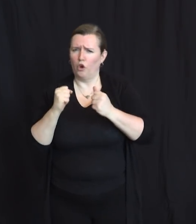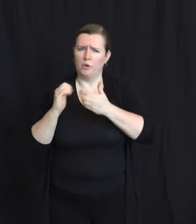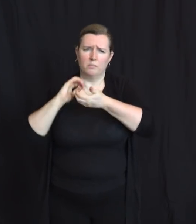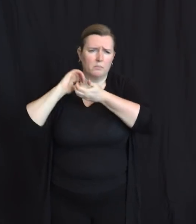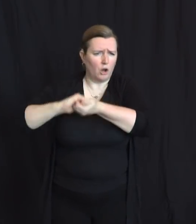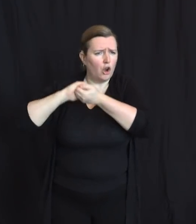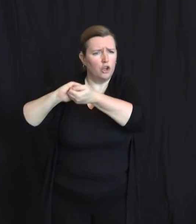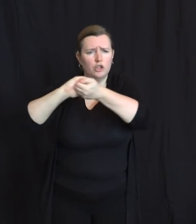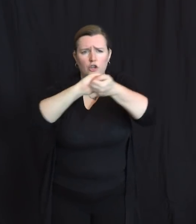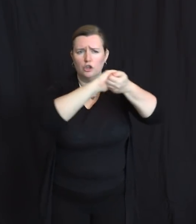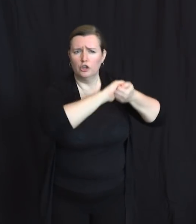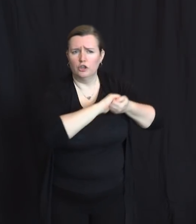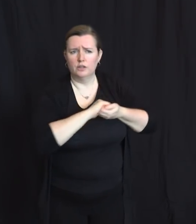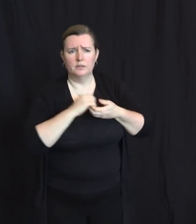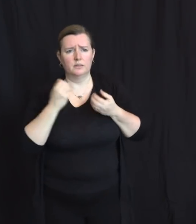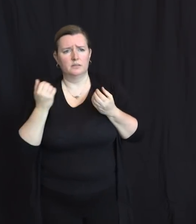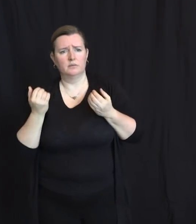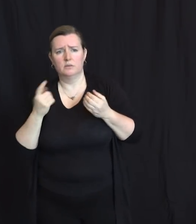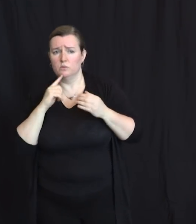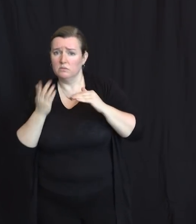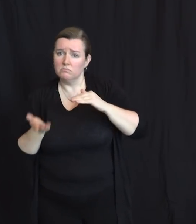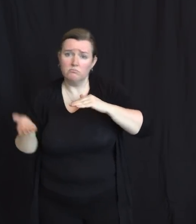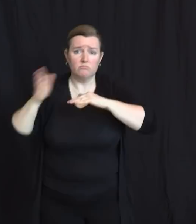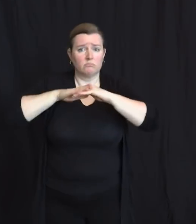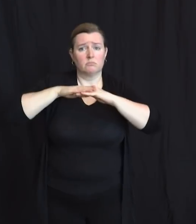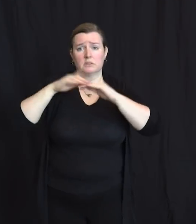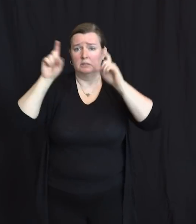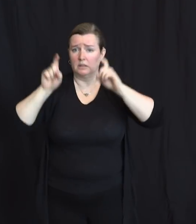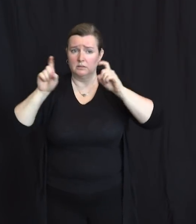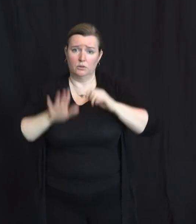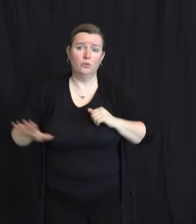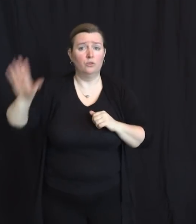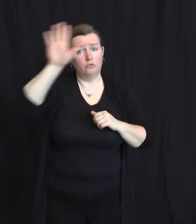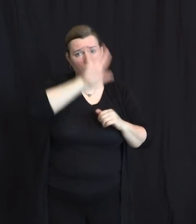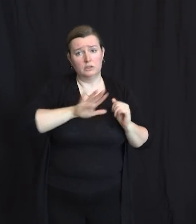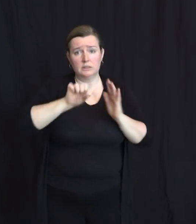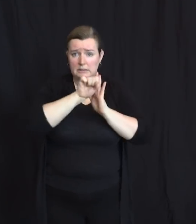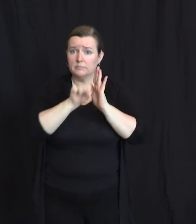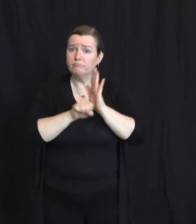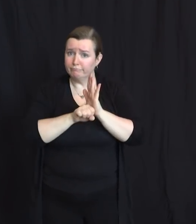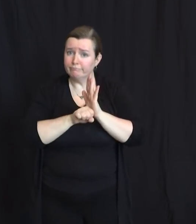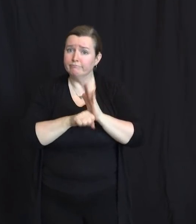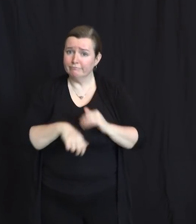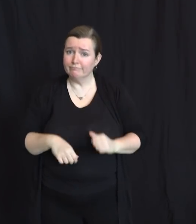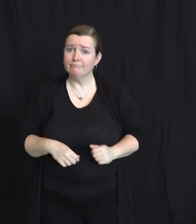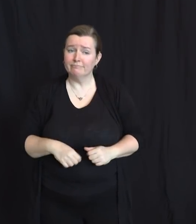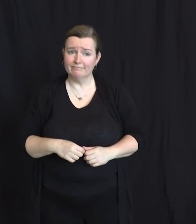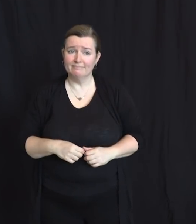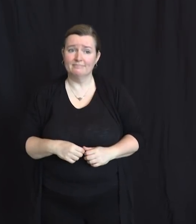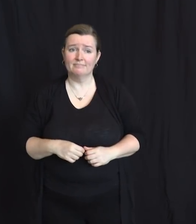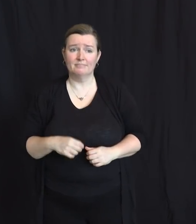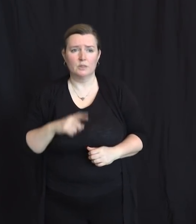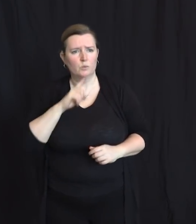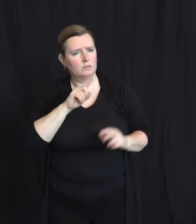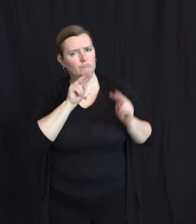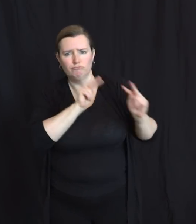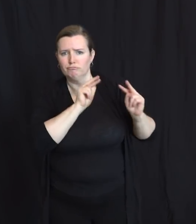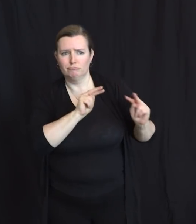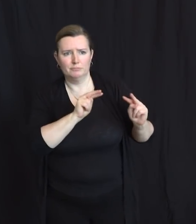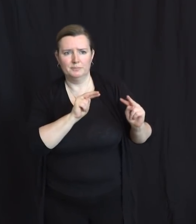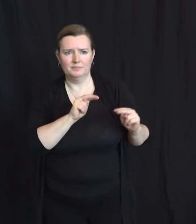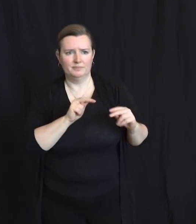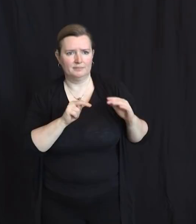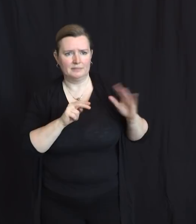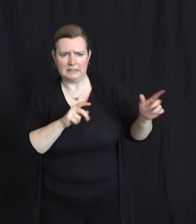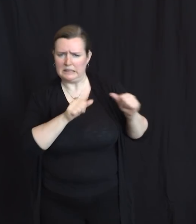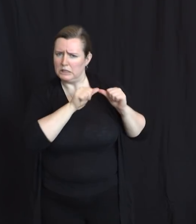of testing statewide, and so much is being made possible because of this. And I look forward to this continued